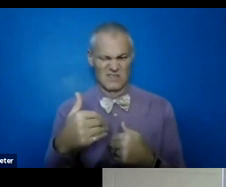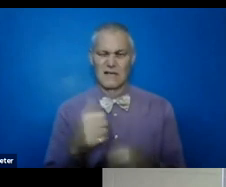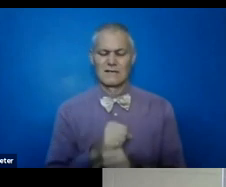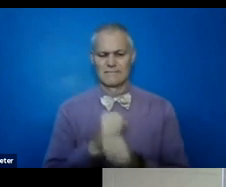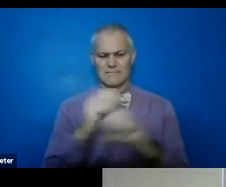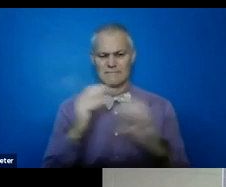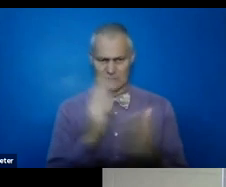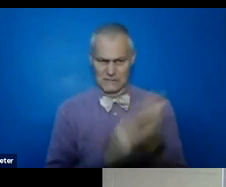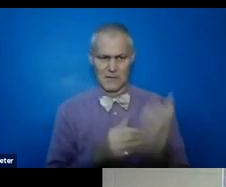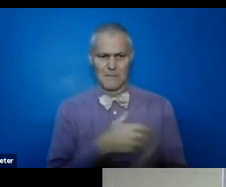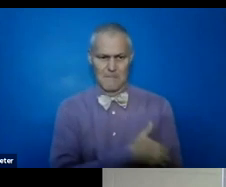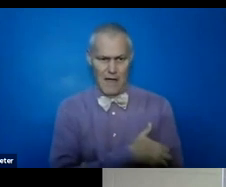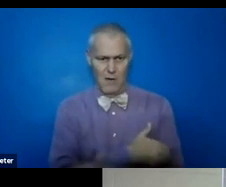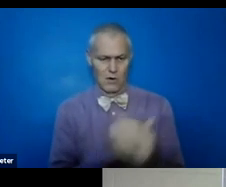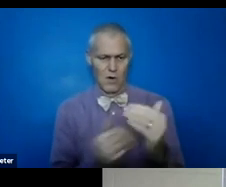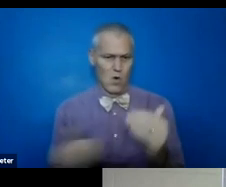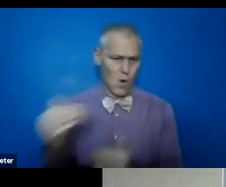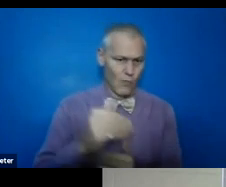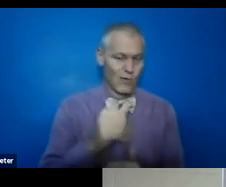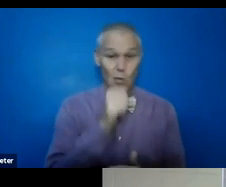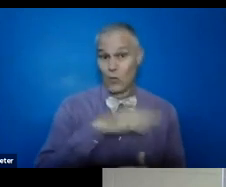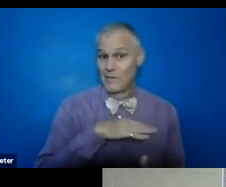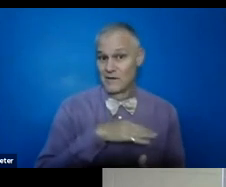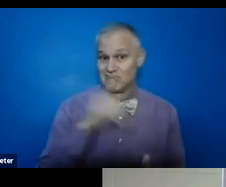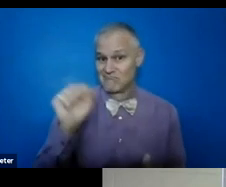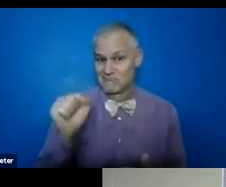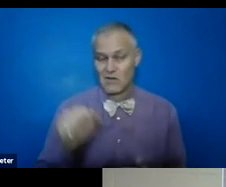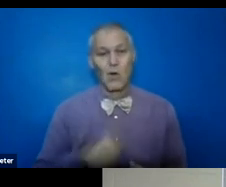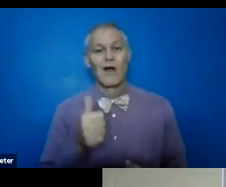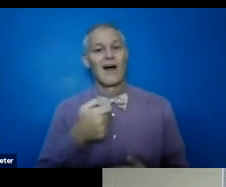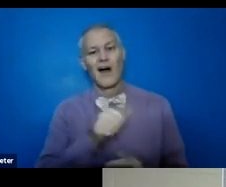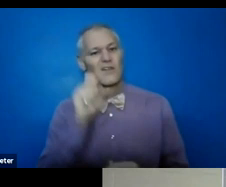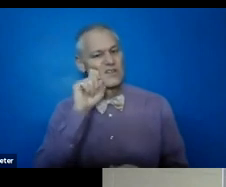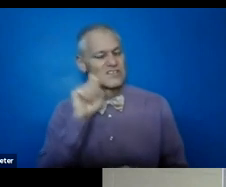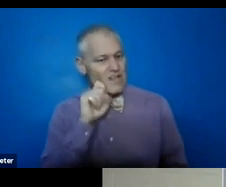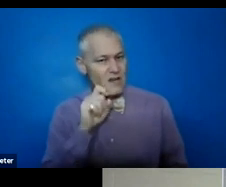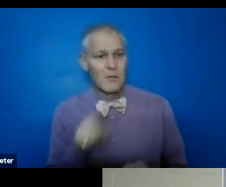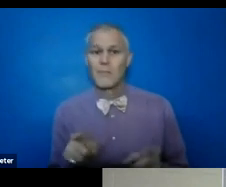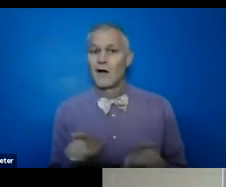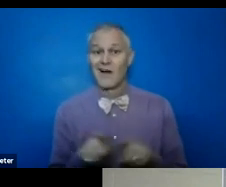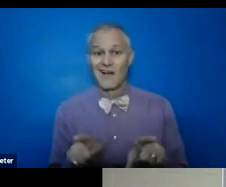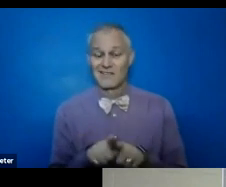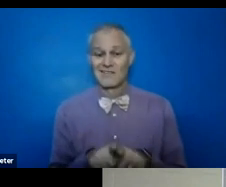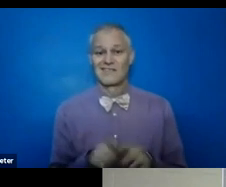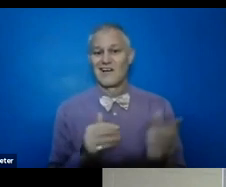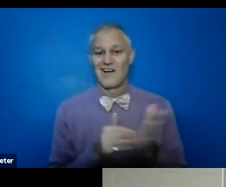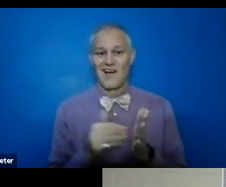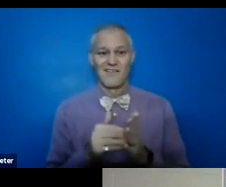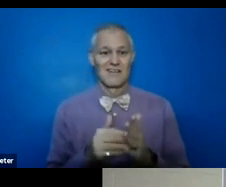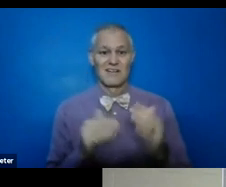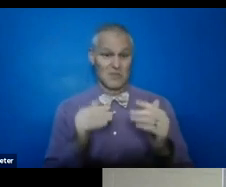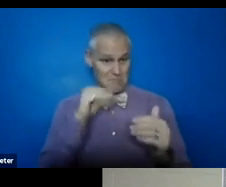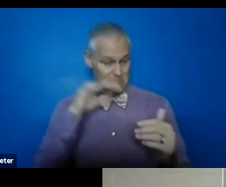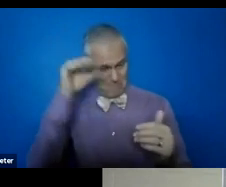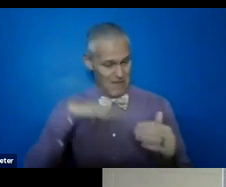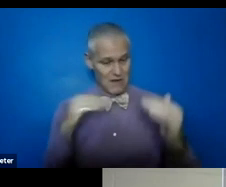men power over certainly women and other gender groups, but also a lot of more disadvantaged men.